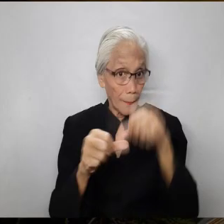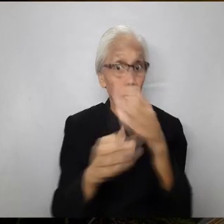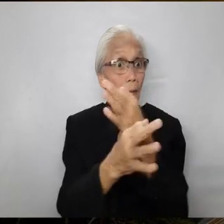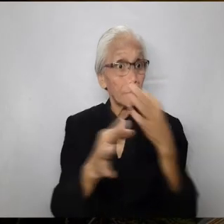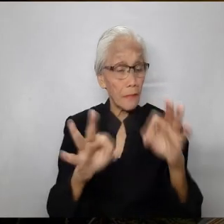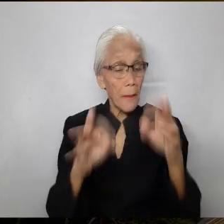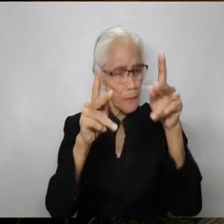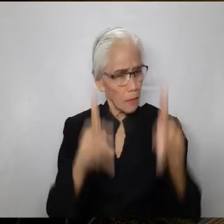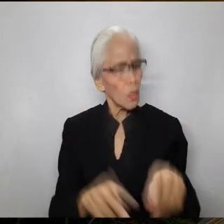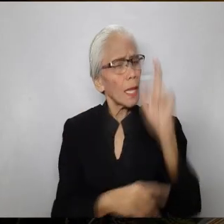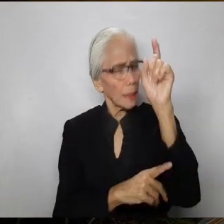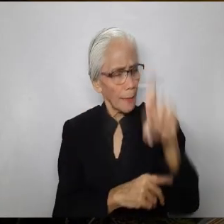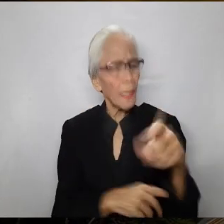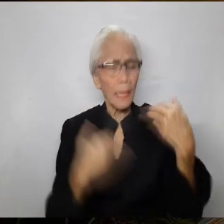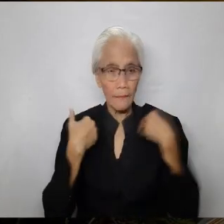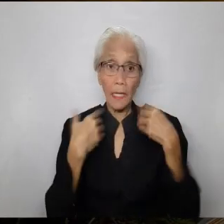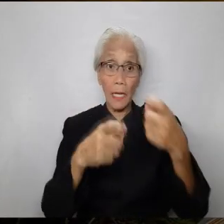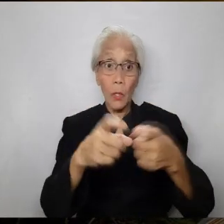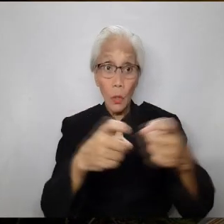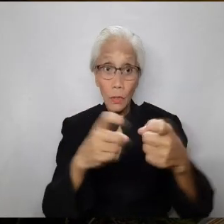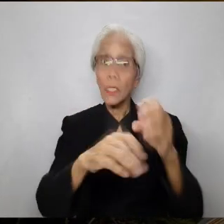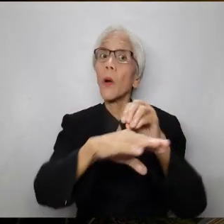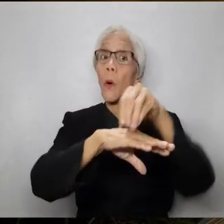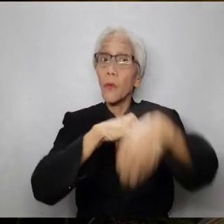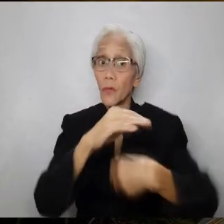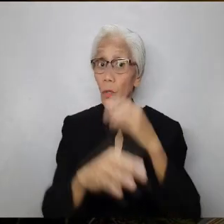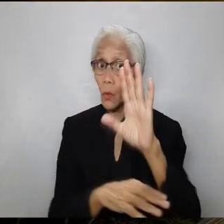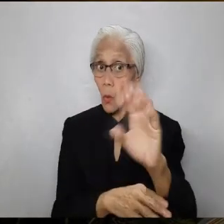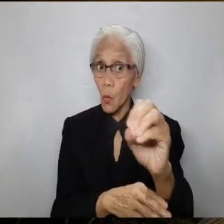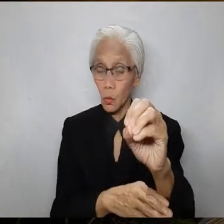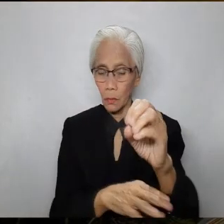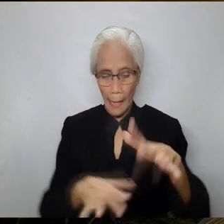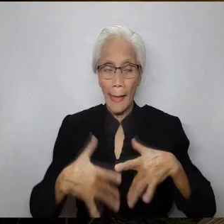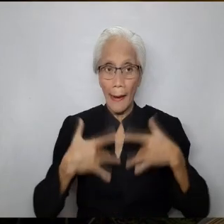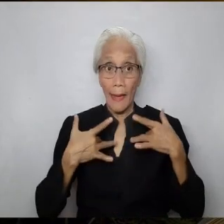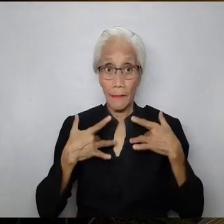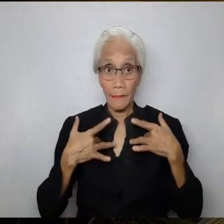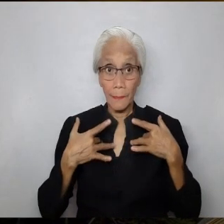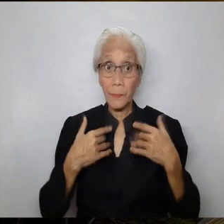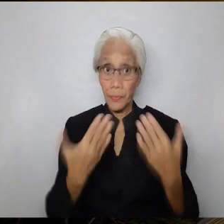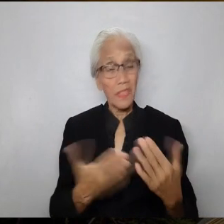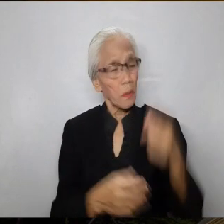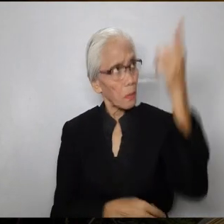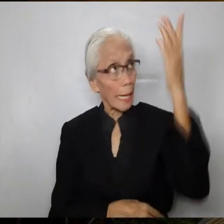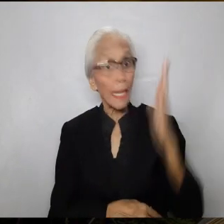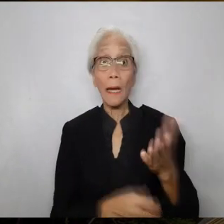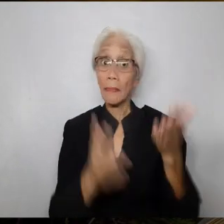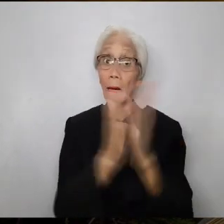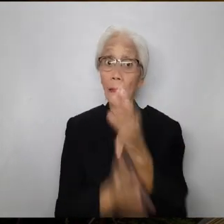You are a free person, remember, a free person, and you should have control over your own